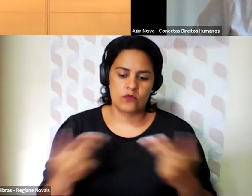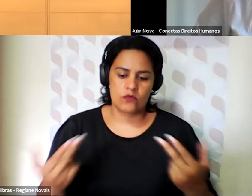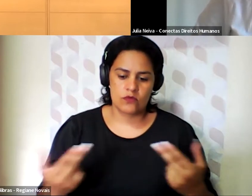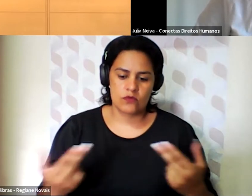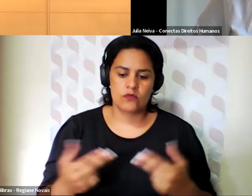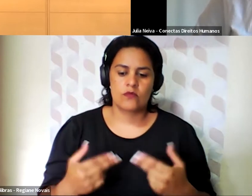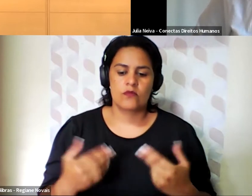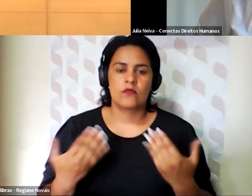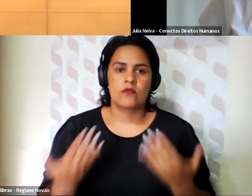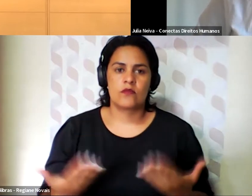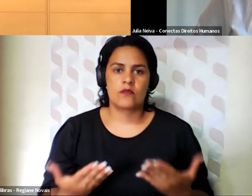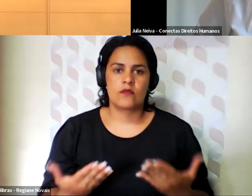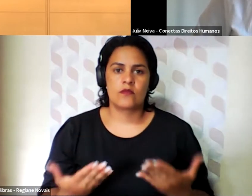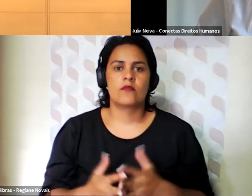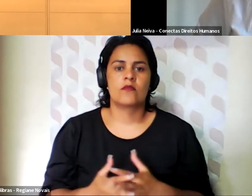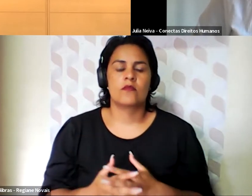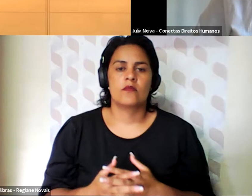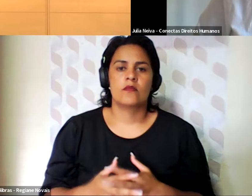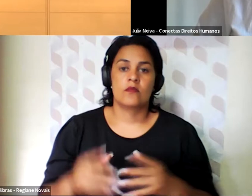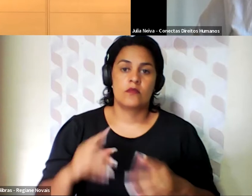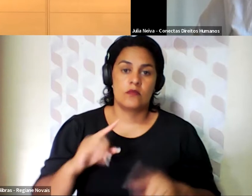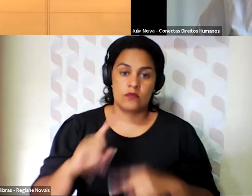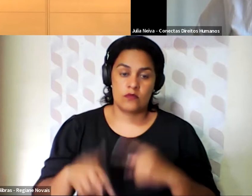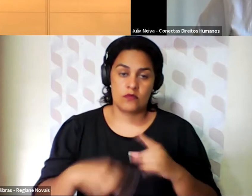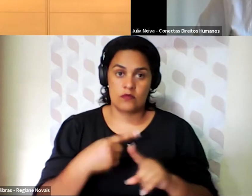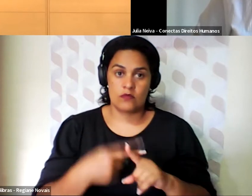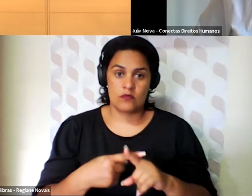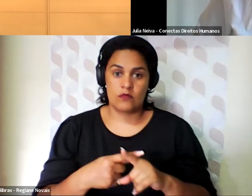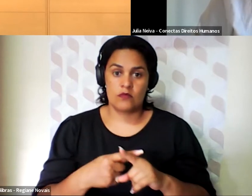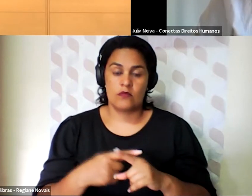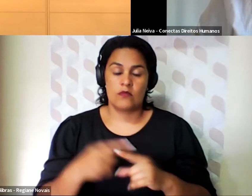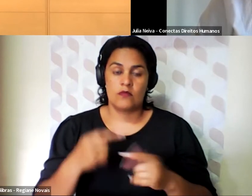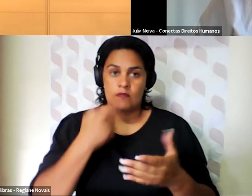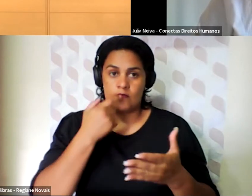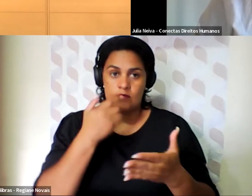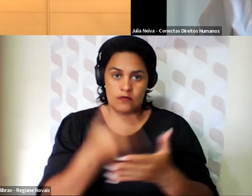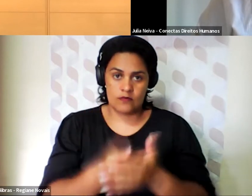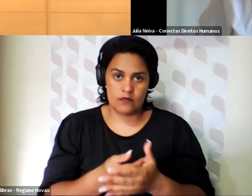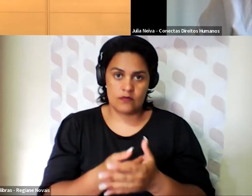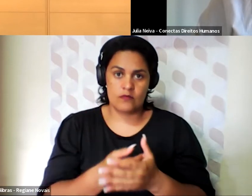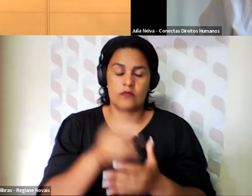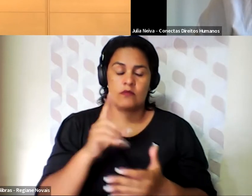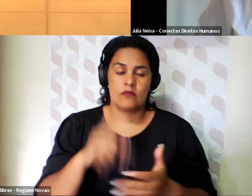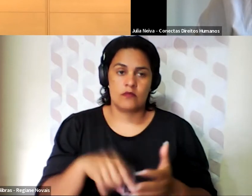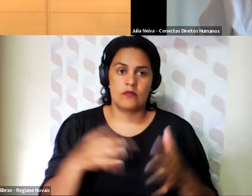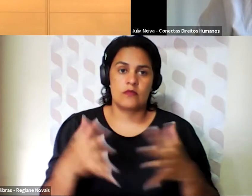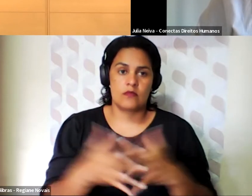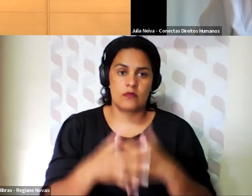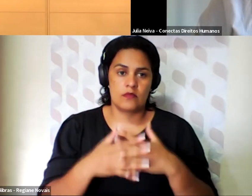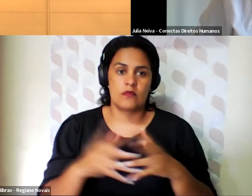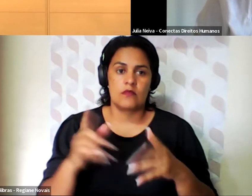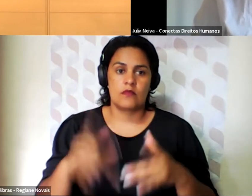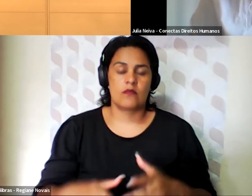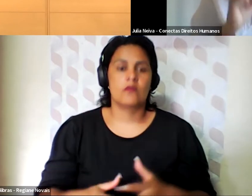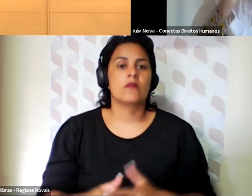makes the result not necessarily close to what is the reality of the transaction. So very technical, but a lot of